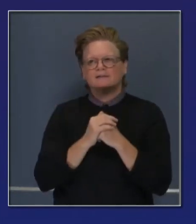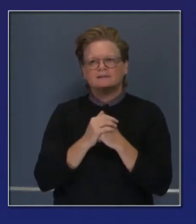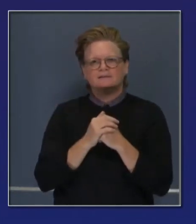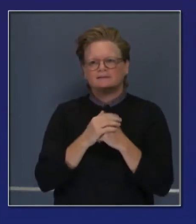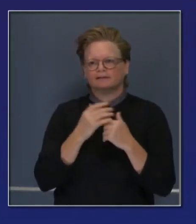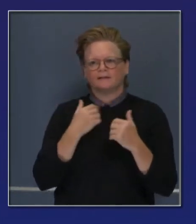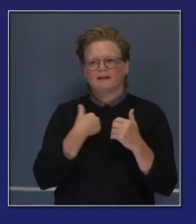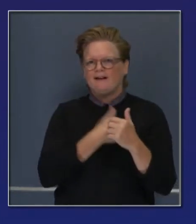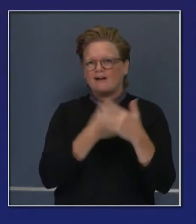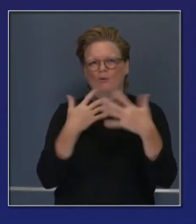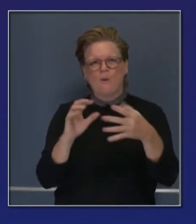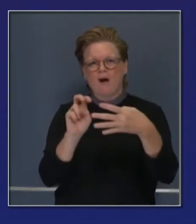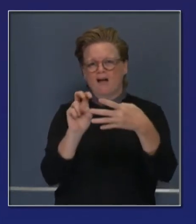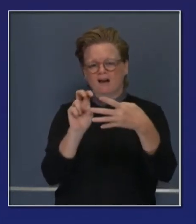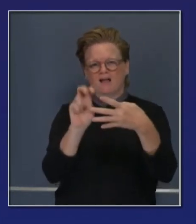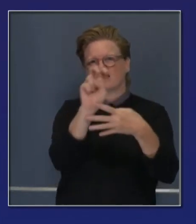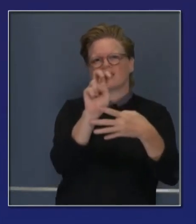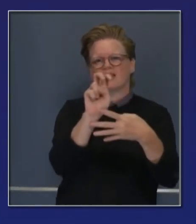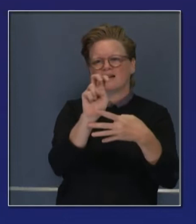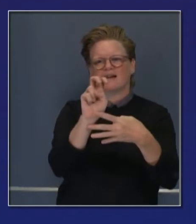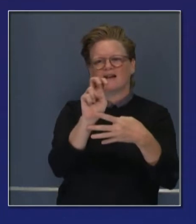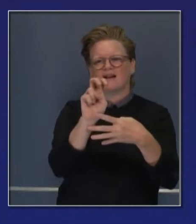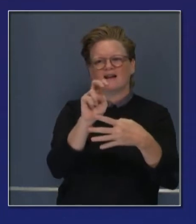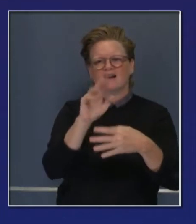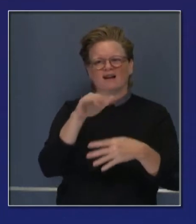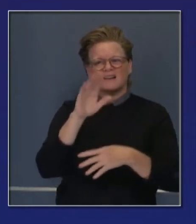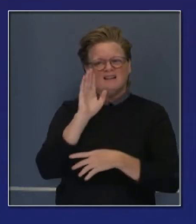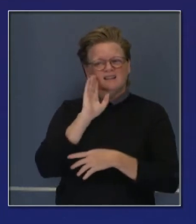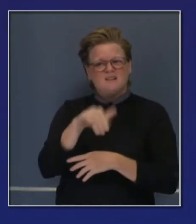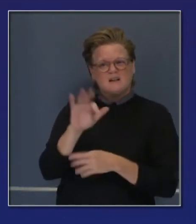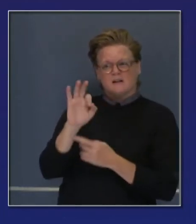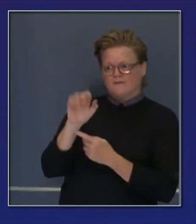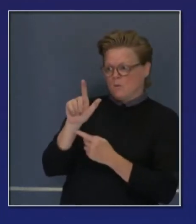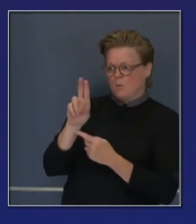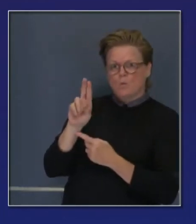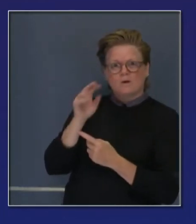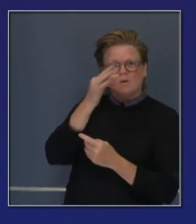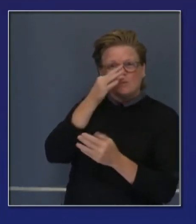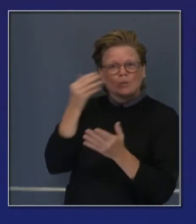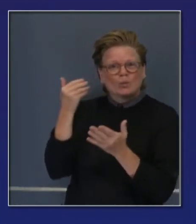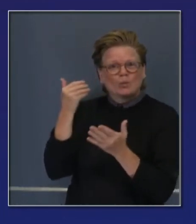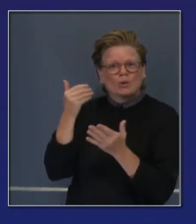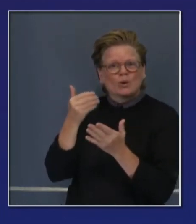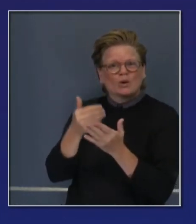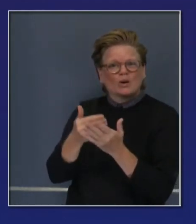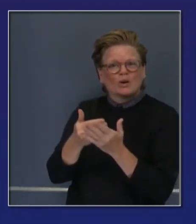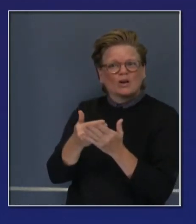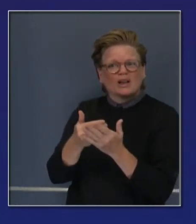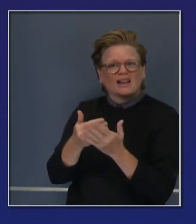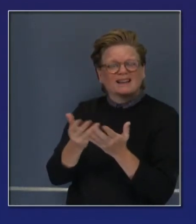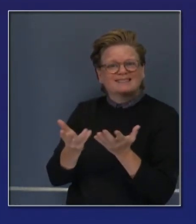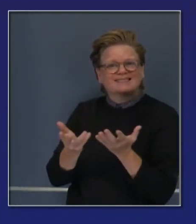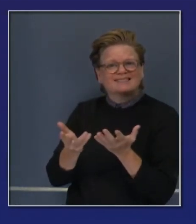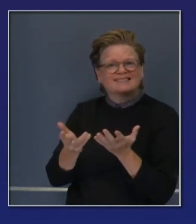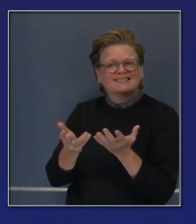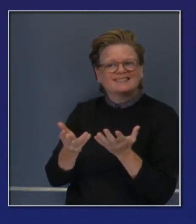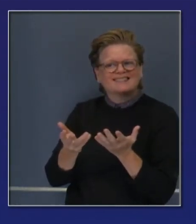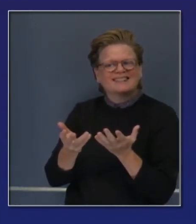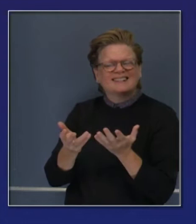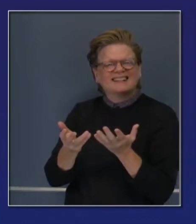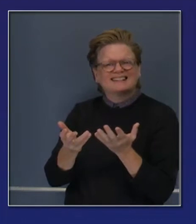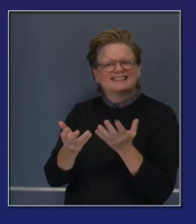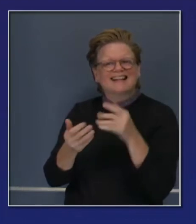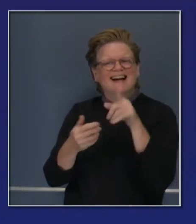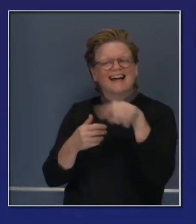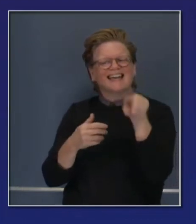particularly as we move into flu season, where we have to even heighten our vigilance and do even more to mitigate the spread. These numbers,